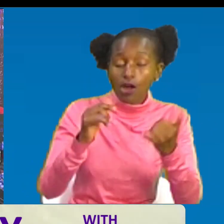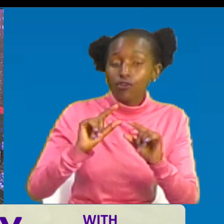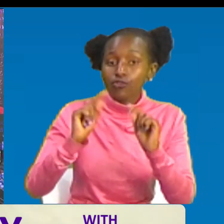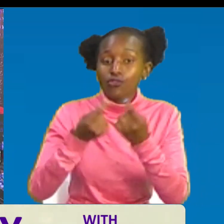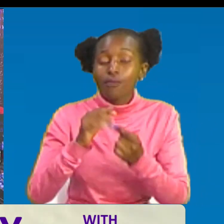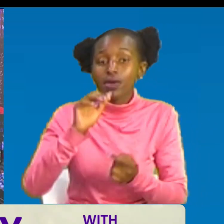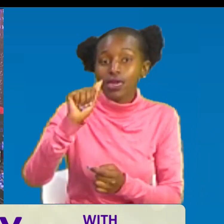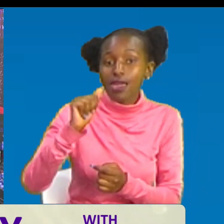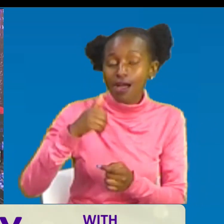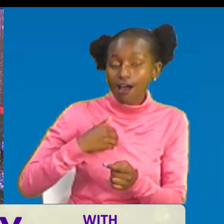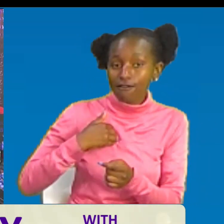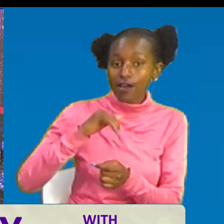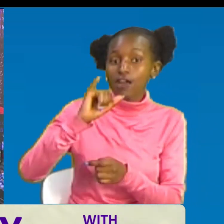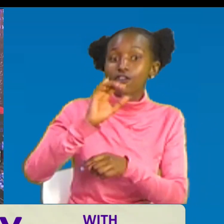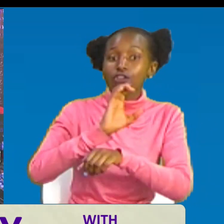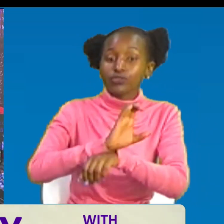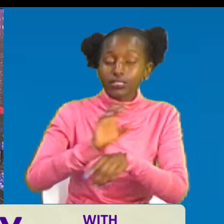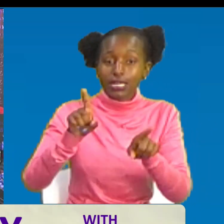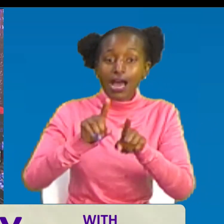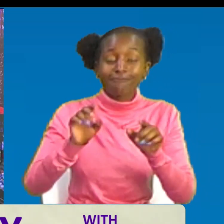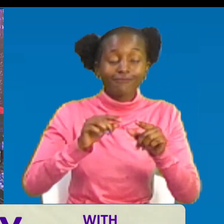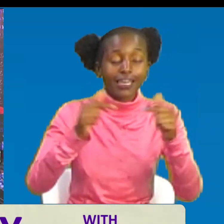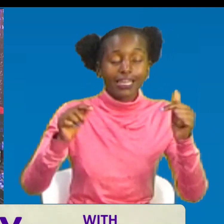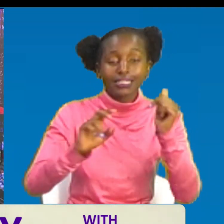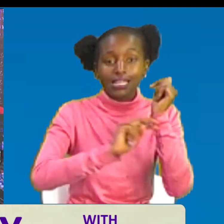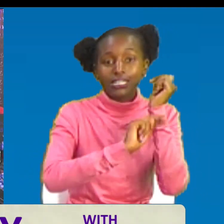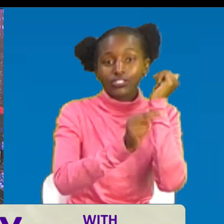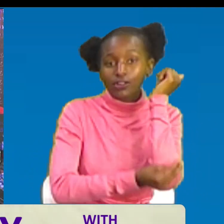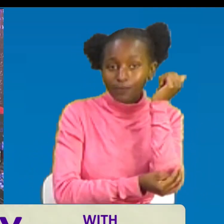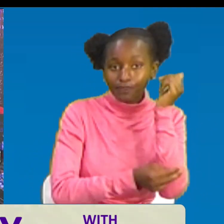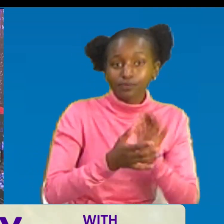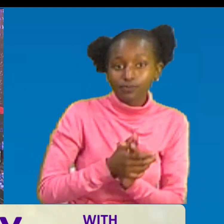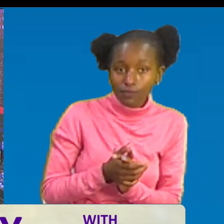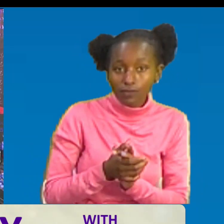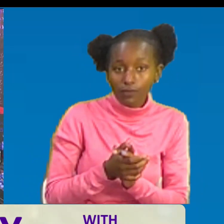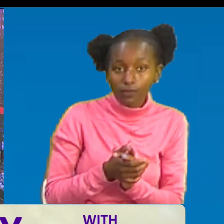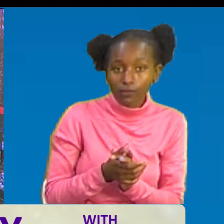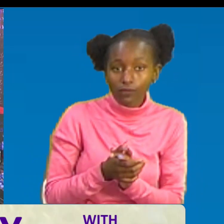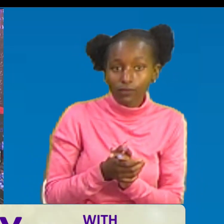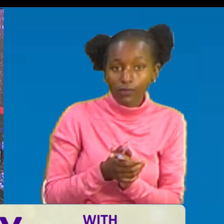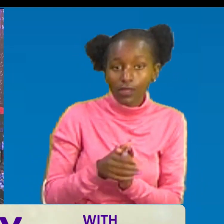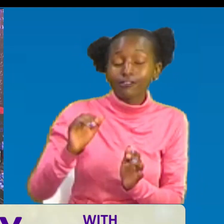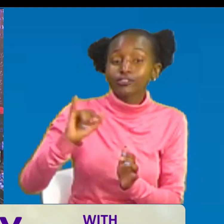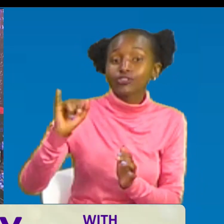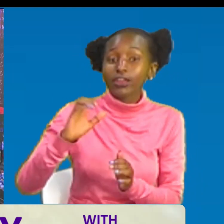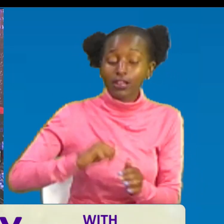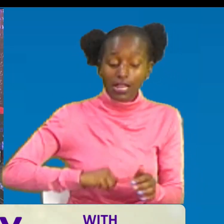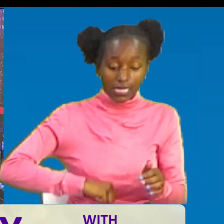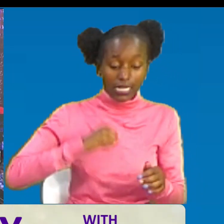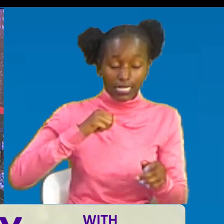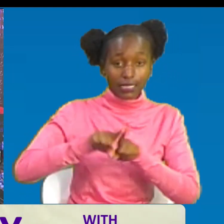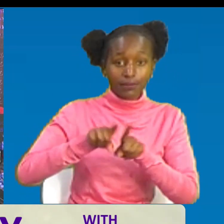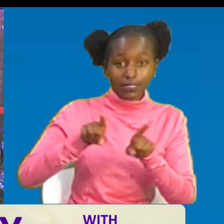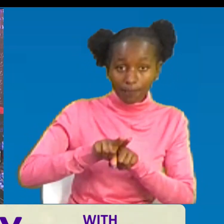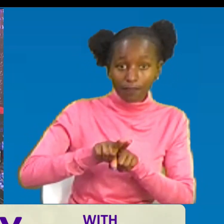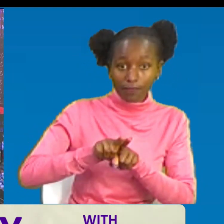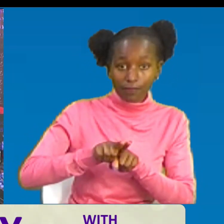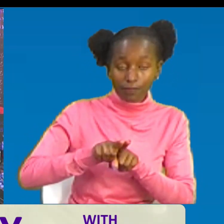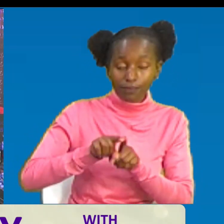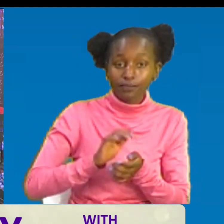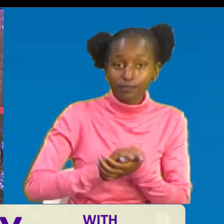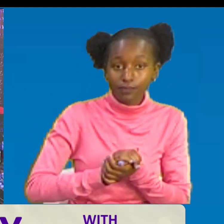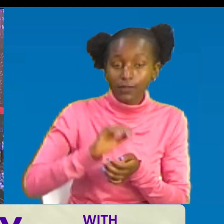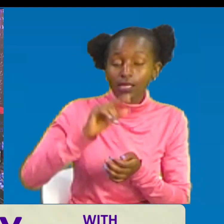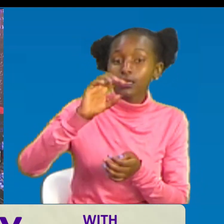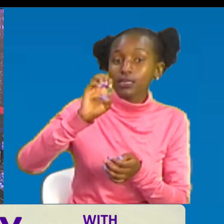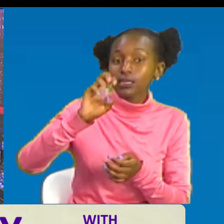against the Longs Nigeria, and also Equatorial Guinea, as well as Guinea-Bissau. That is Group